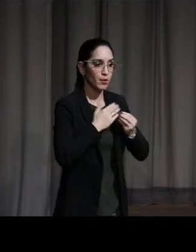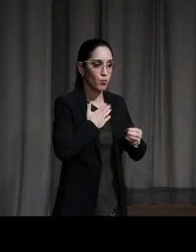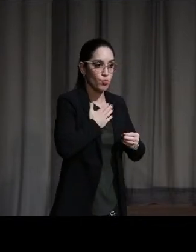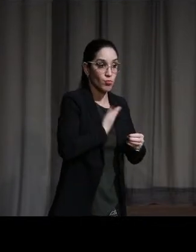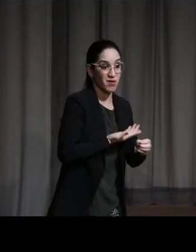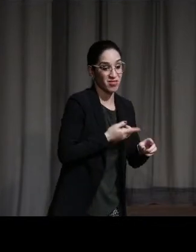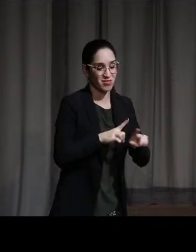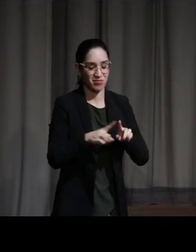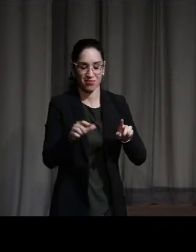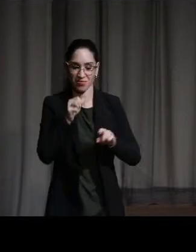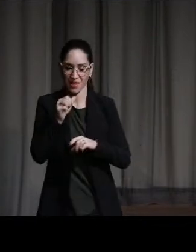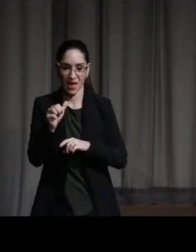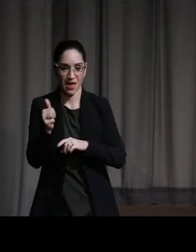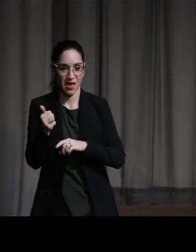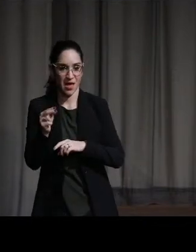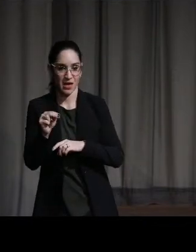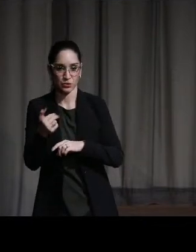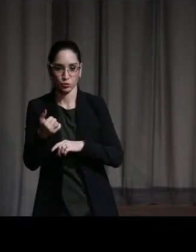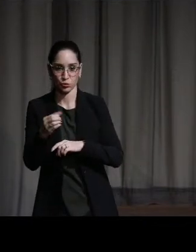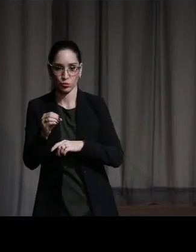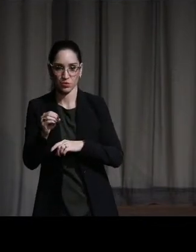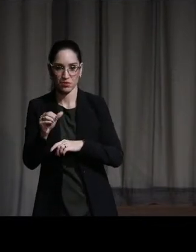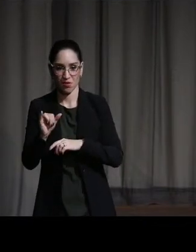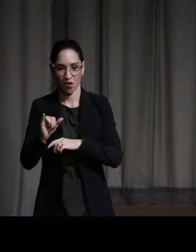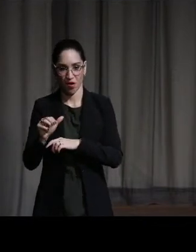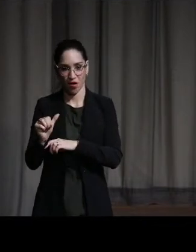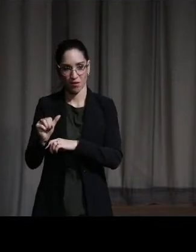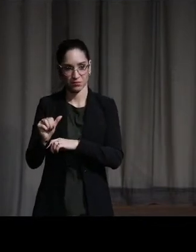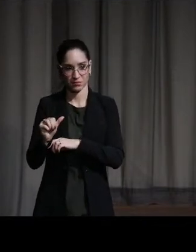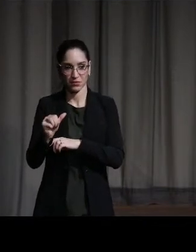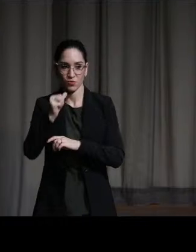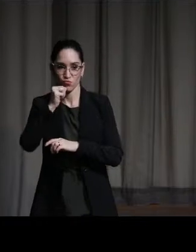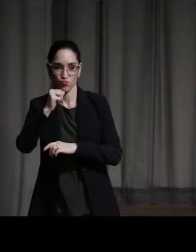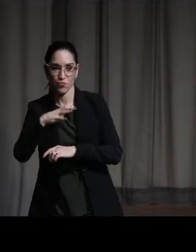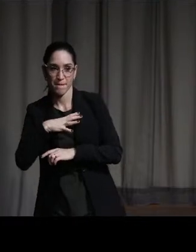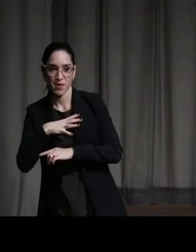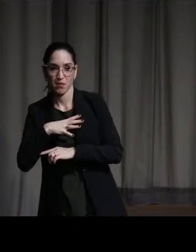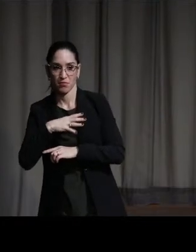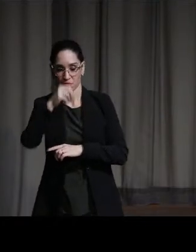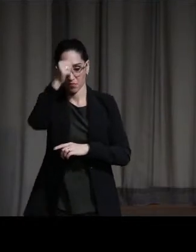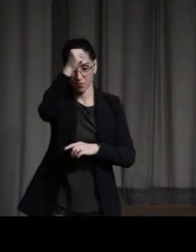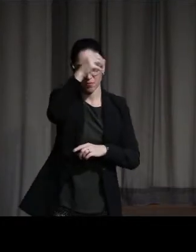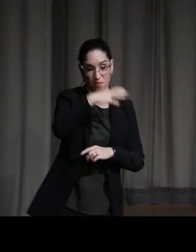Maybe there's also a question of gender, so there are...